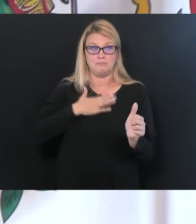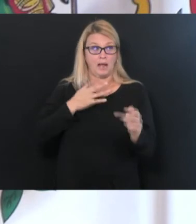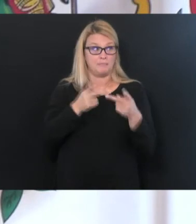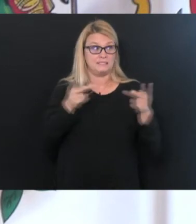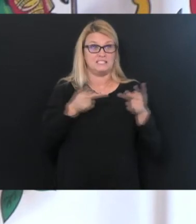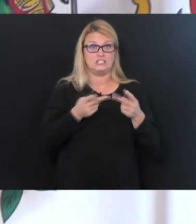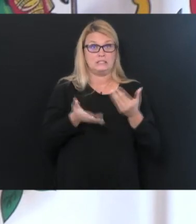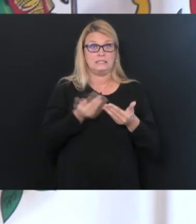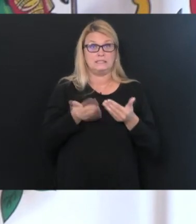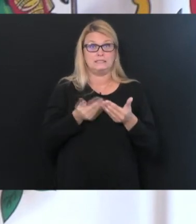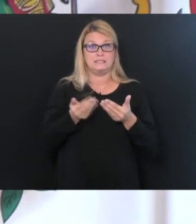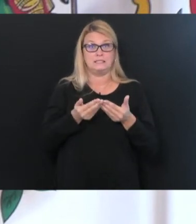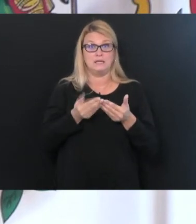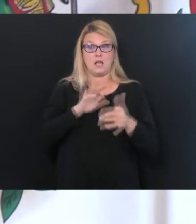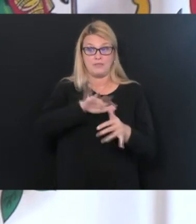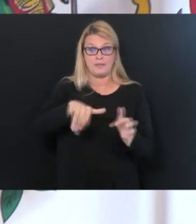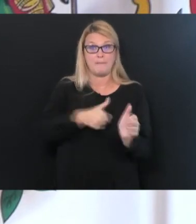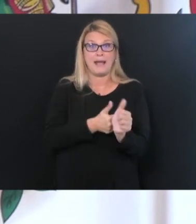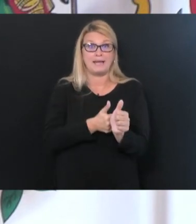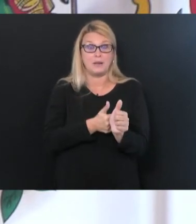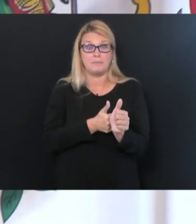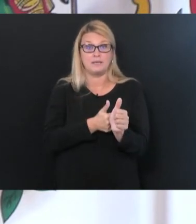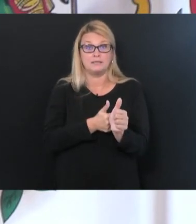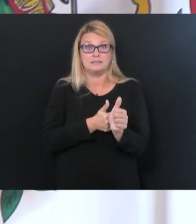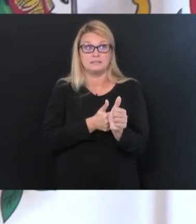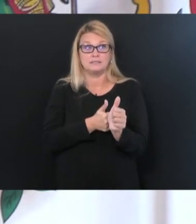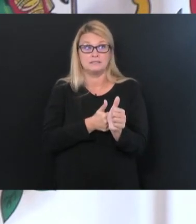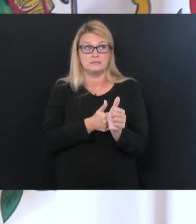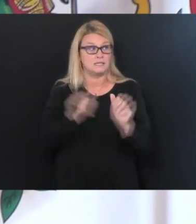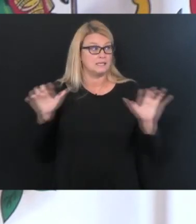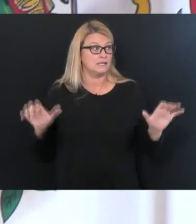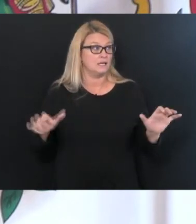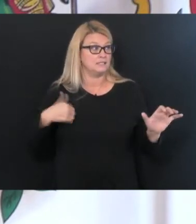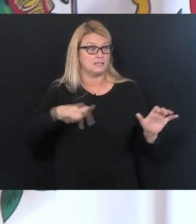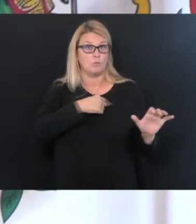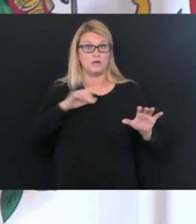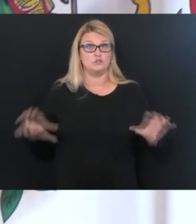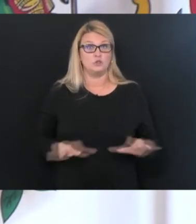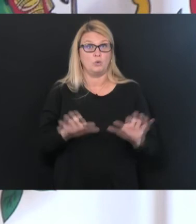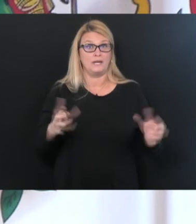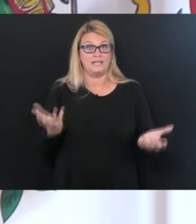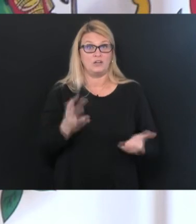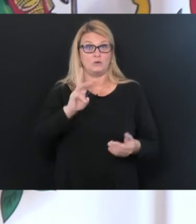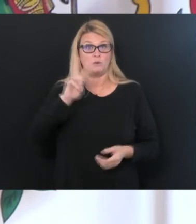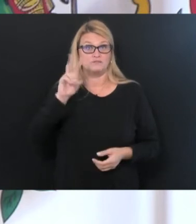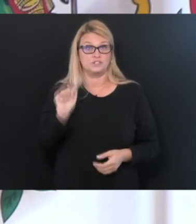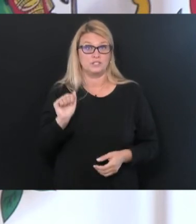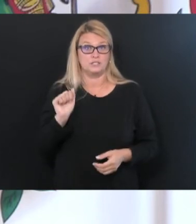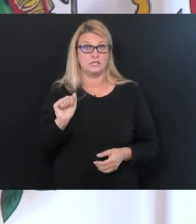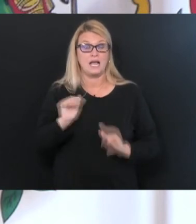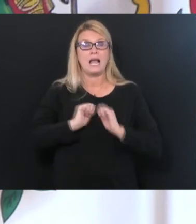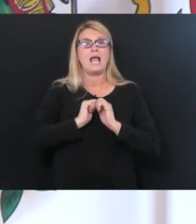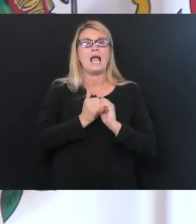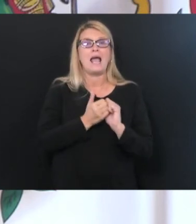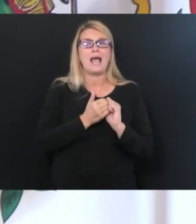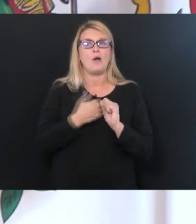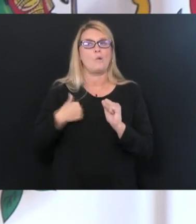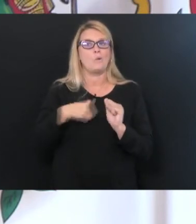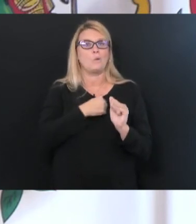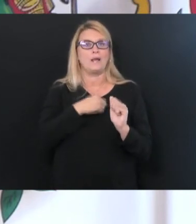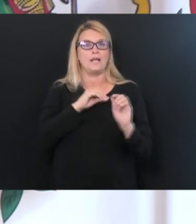really simple. The backup is how we're doing in the state of West Virginia. The backup is how we moved the